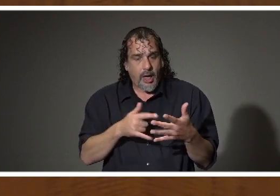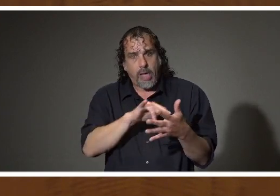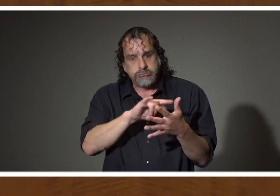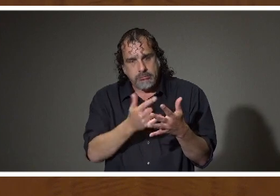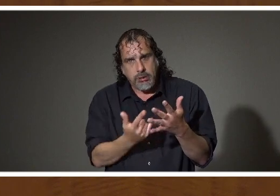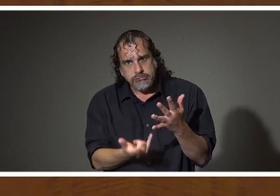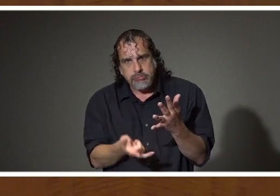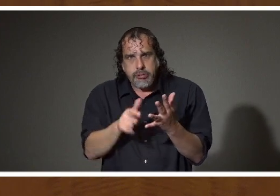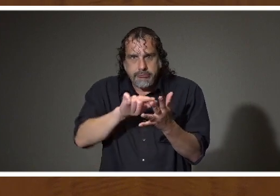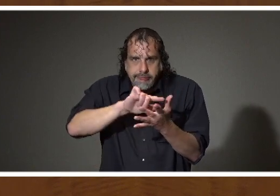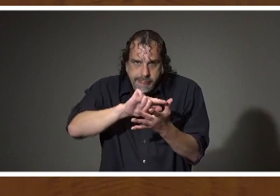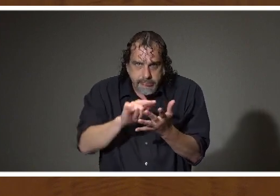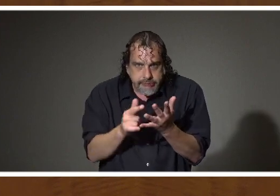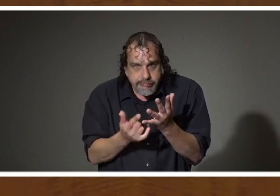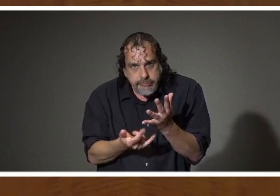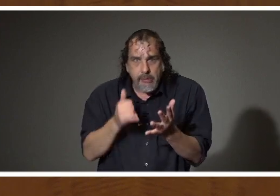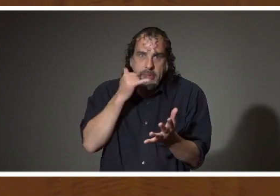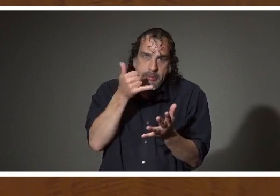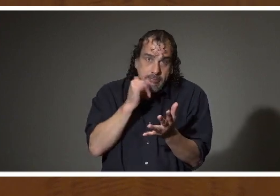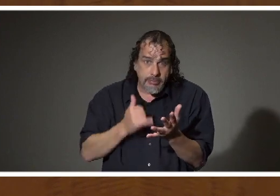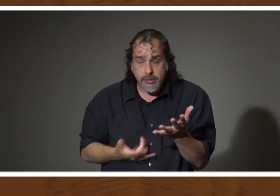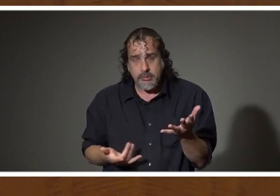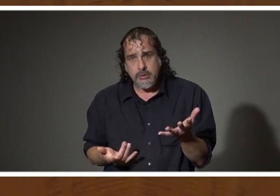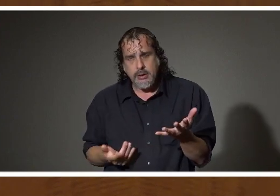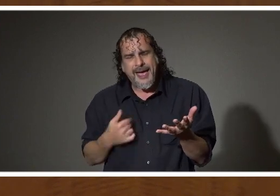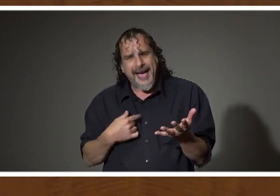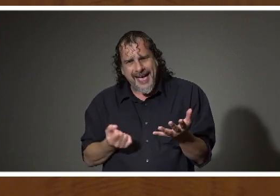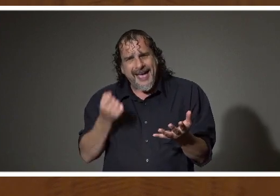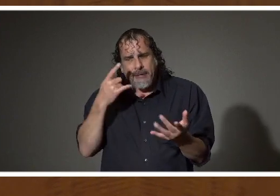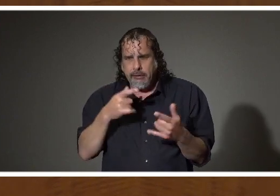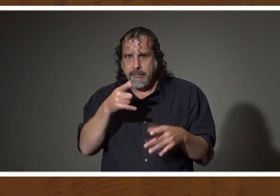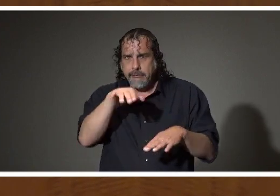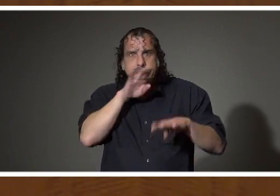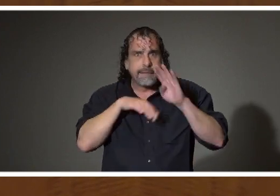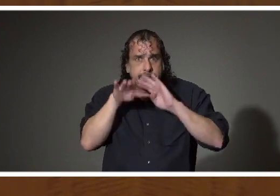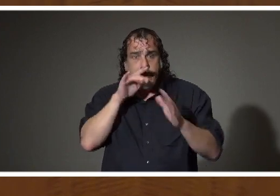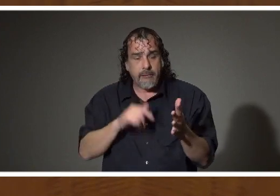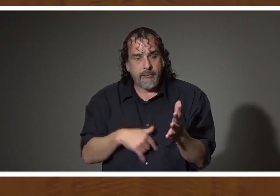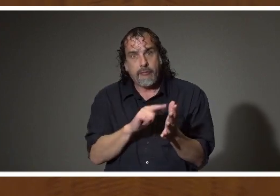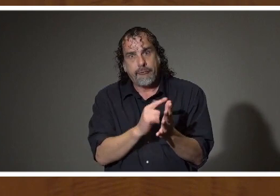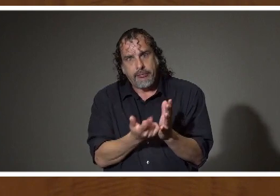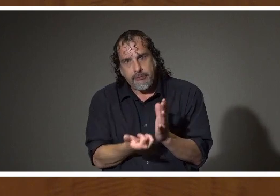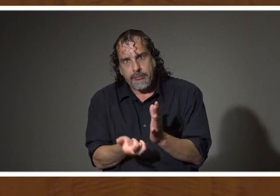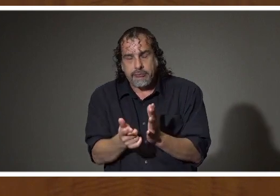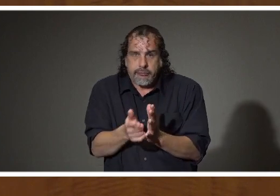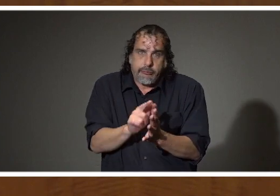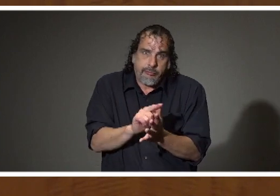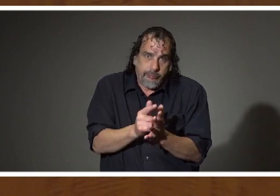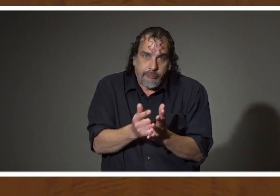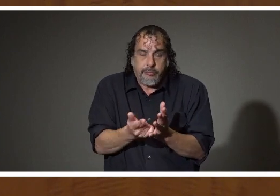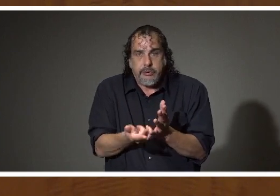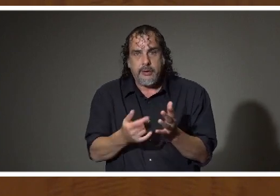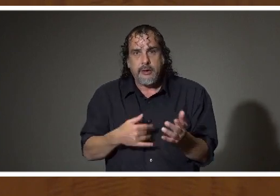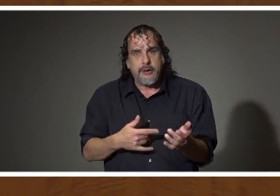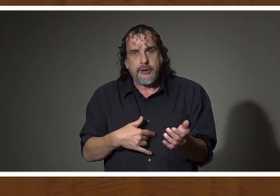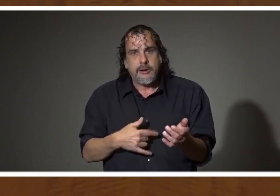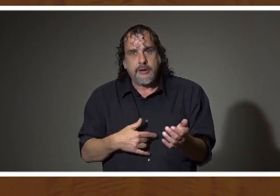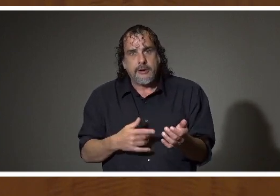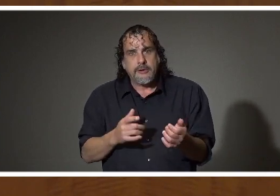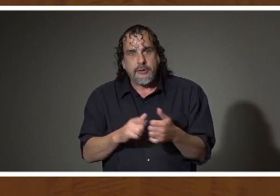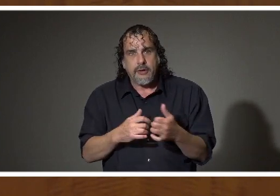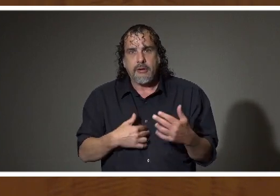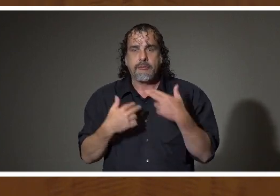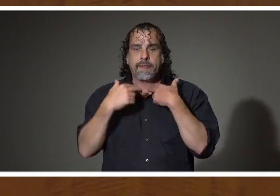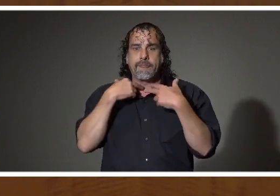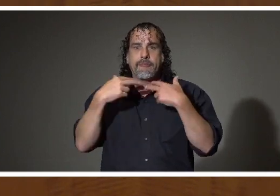number to number to number, and I understand that everybody can be frustrated, but if you keep going from number to number to number, you're going to tie up